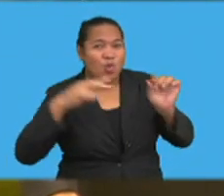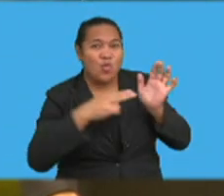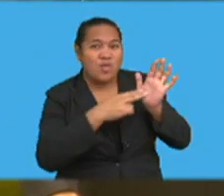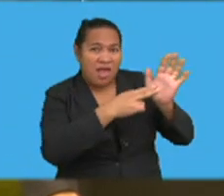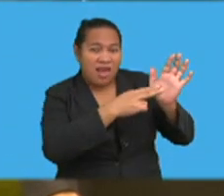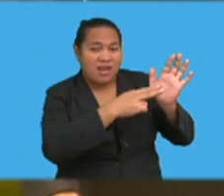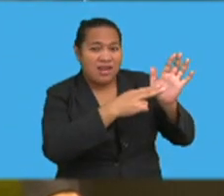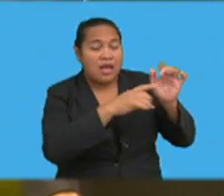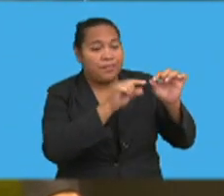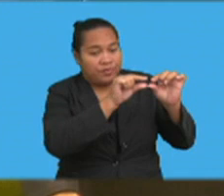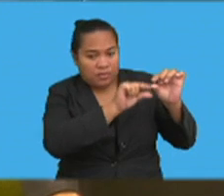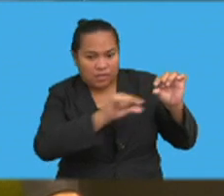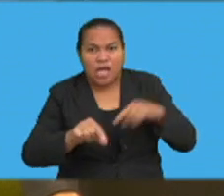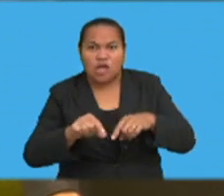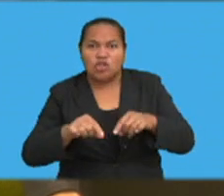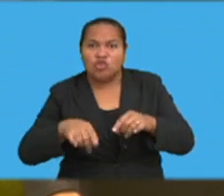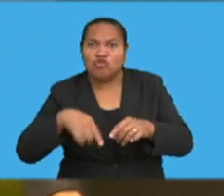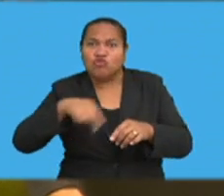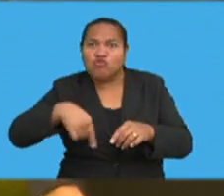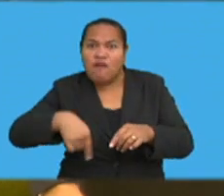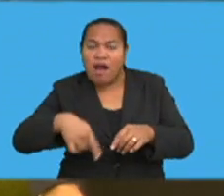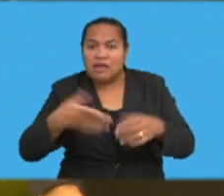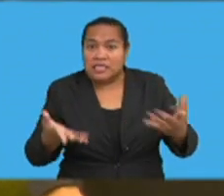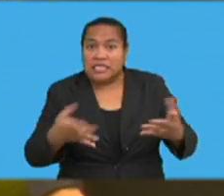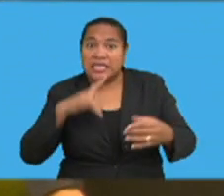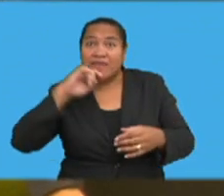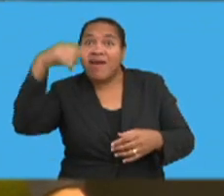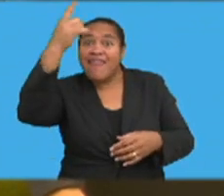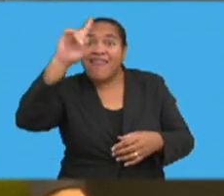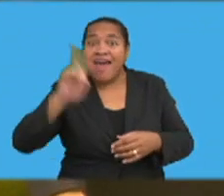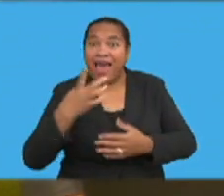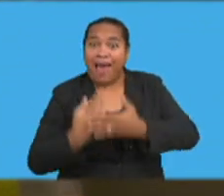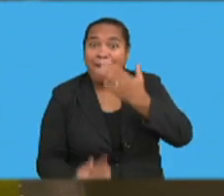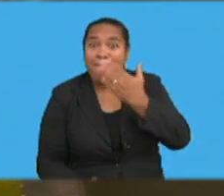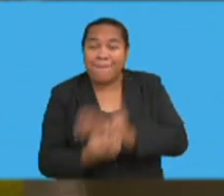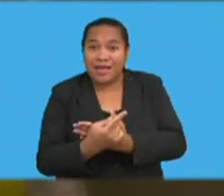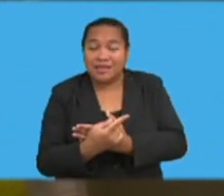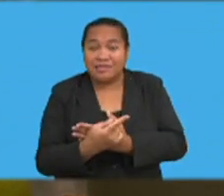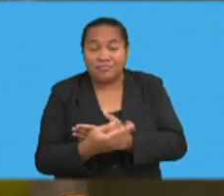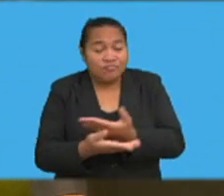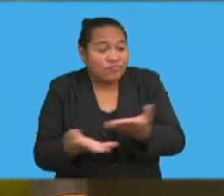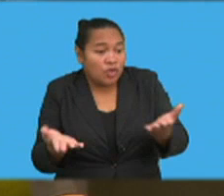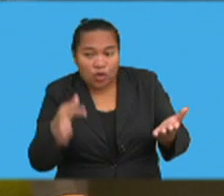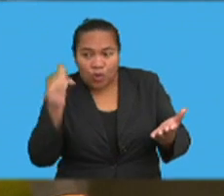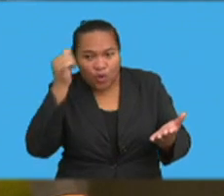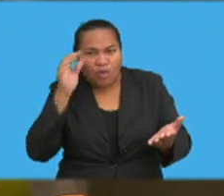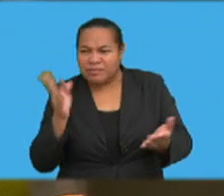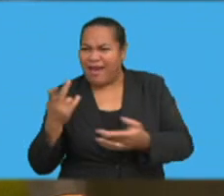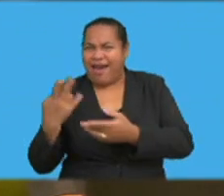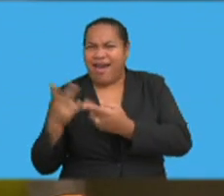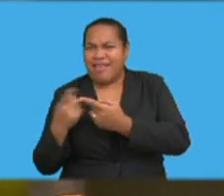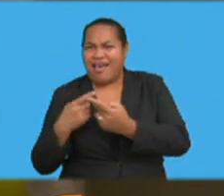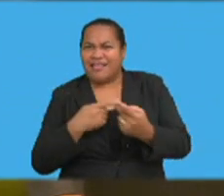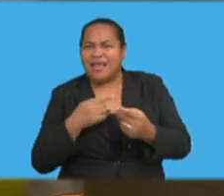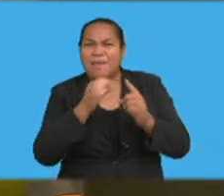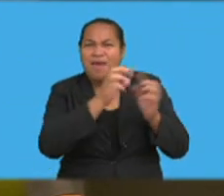Suva, if there's a lightning strike, as you know that the Honourable Minister for Natural Disaster Management, the Honourable Prime Minister, has also mentioned in this house, because